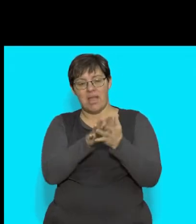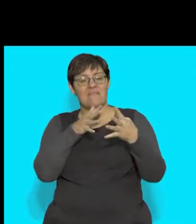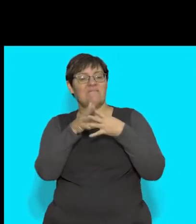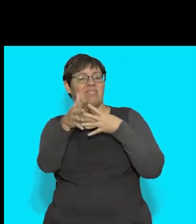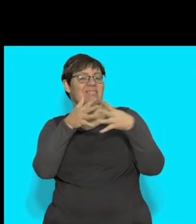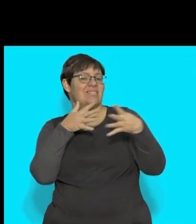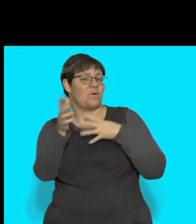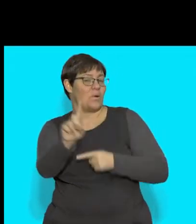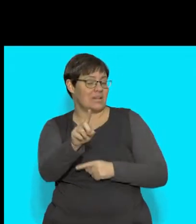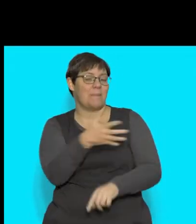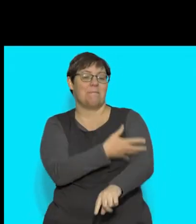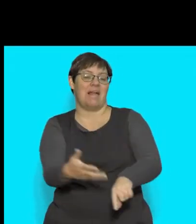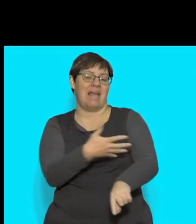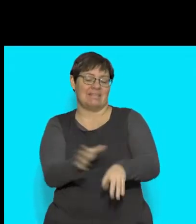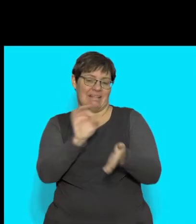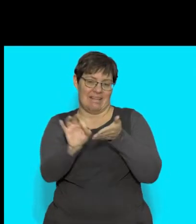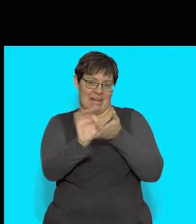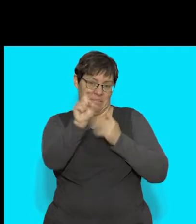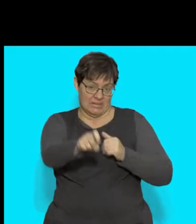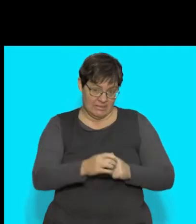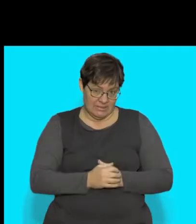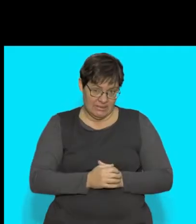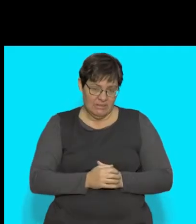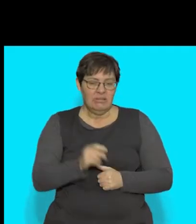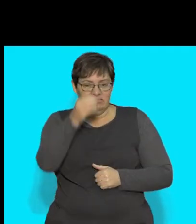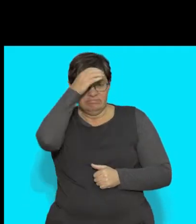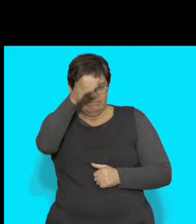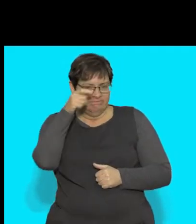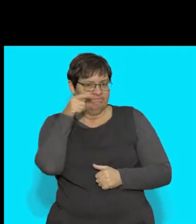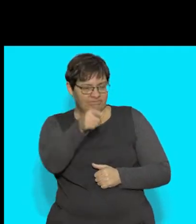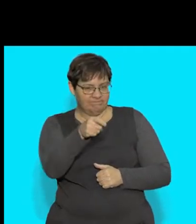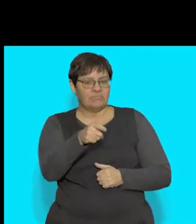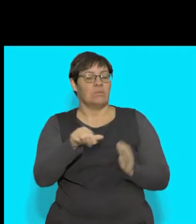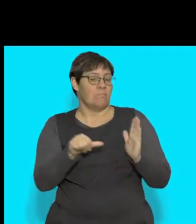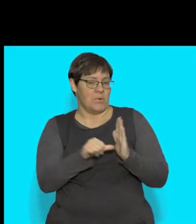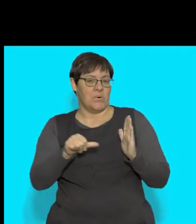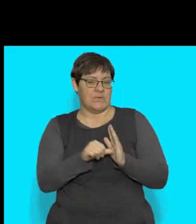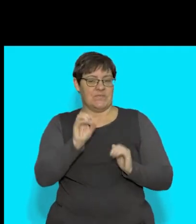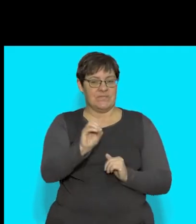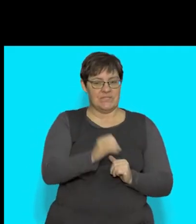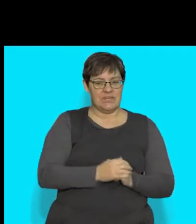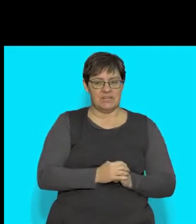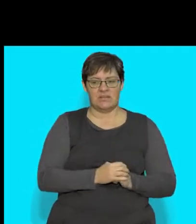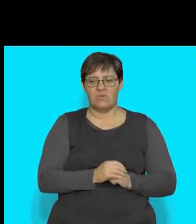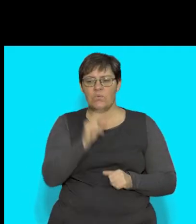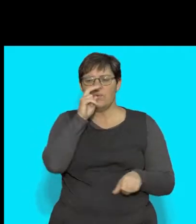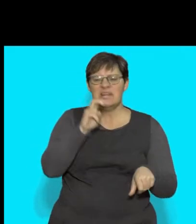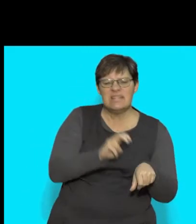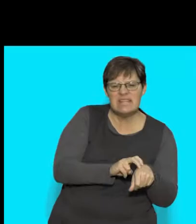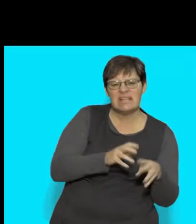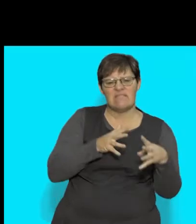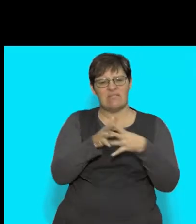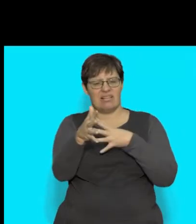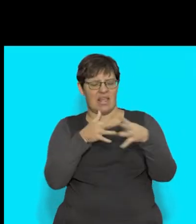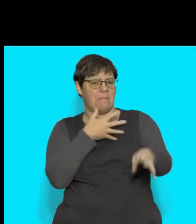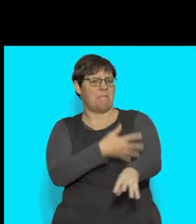be filtered. That's the whole concept. That's really important. We need to filter what's in the blood. So